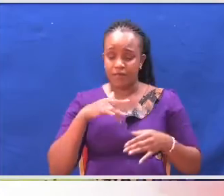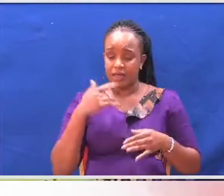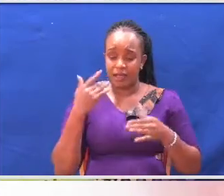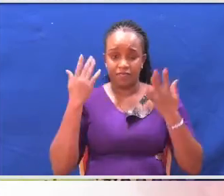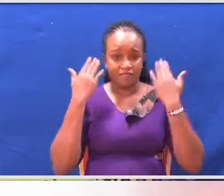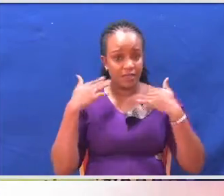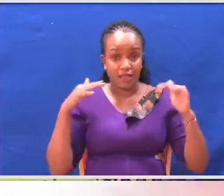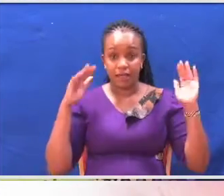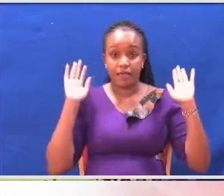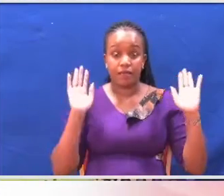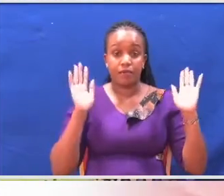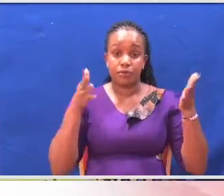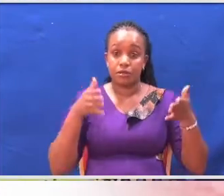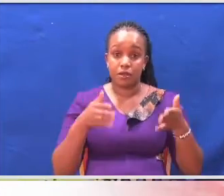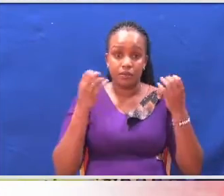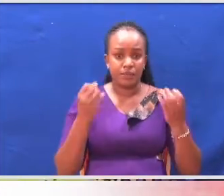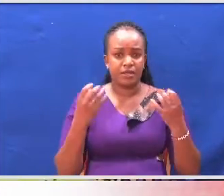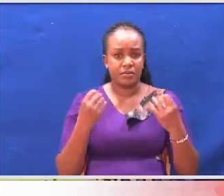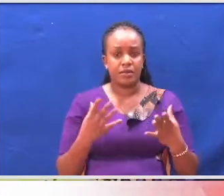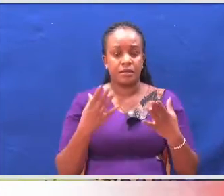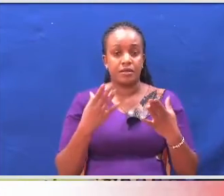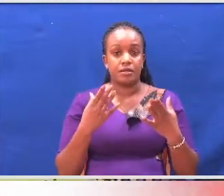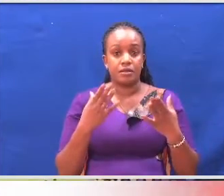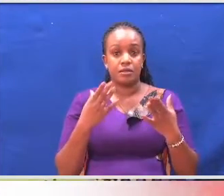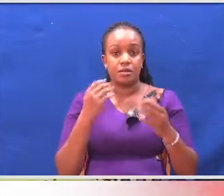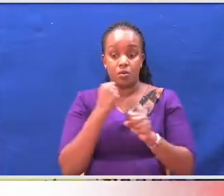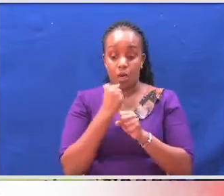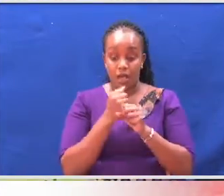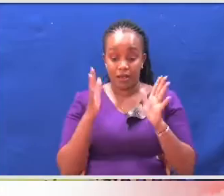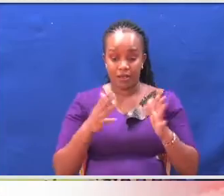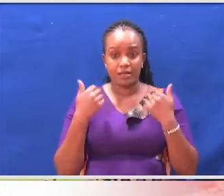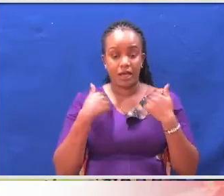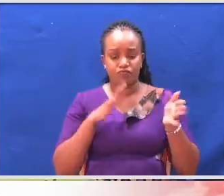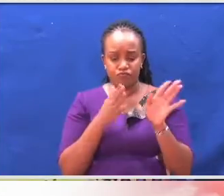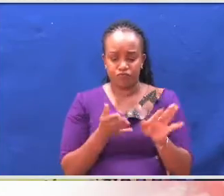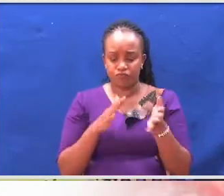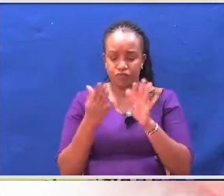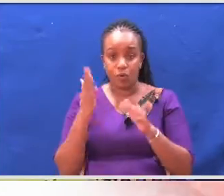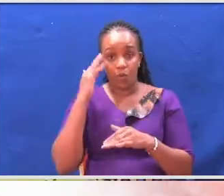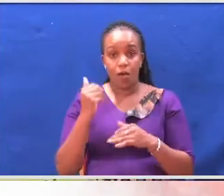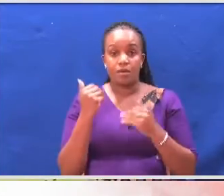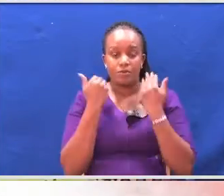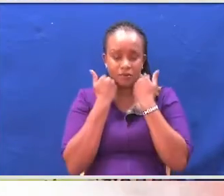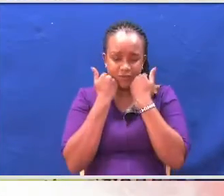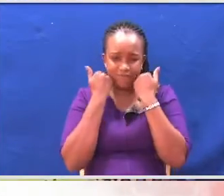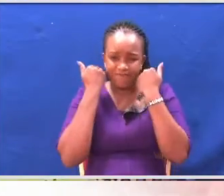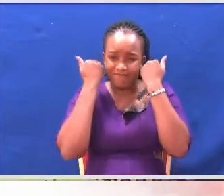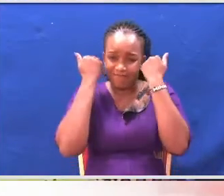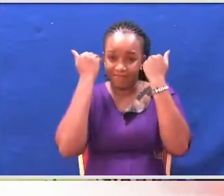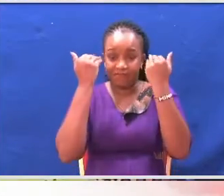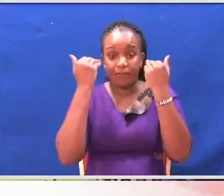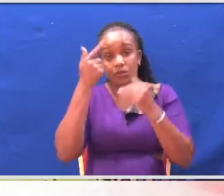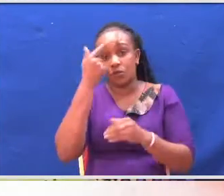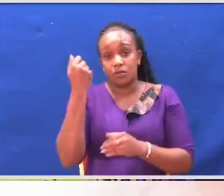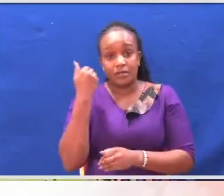financial doldrums, tens of its former employees have died largely because of depression and stress-related